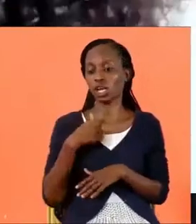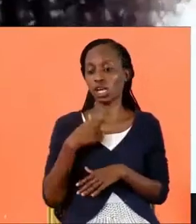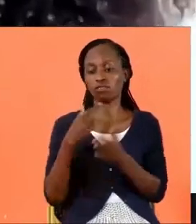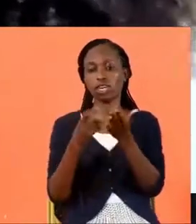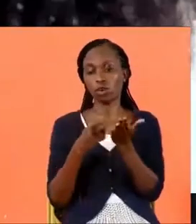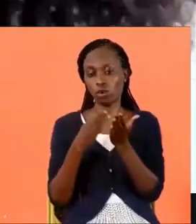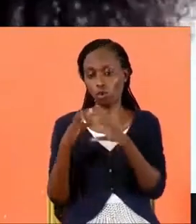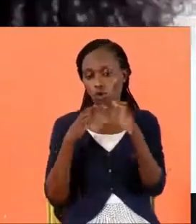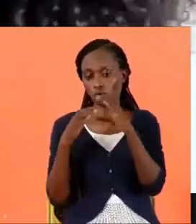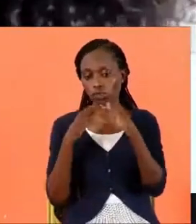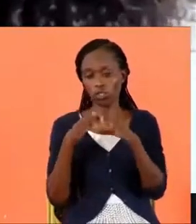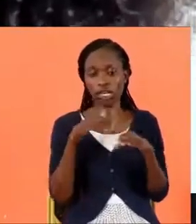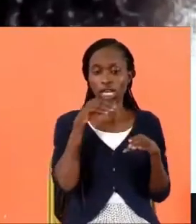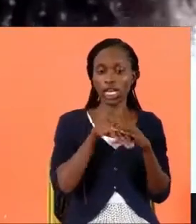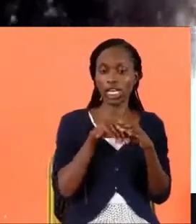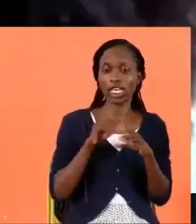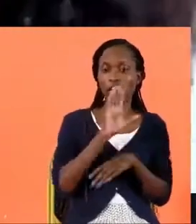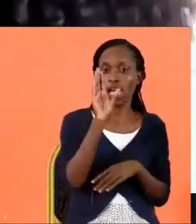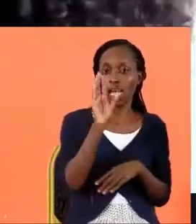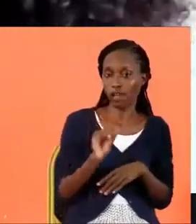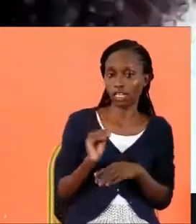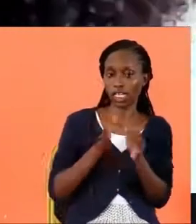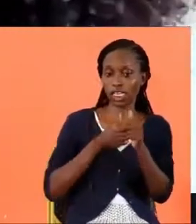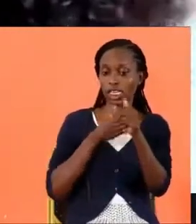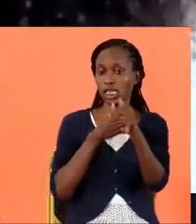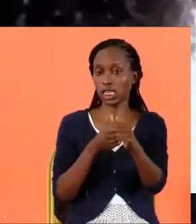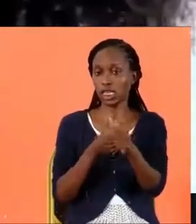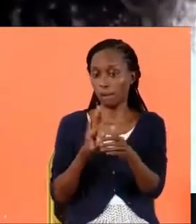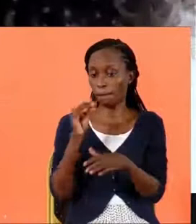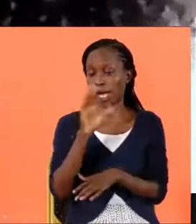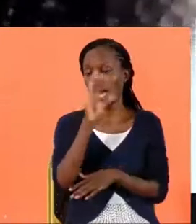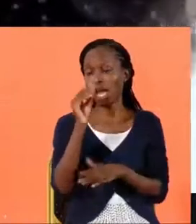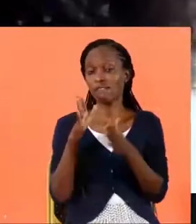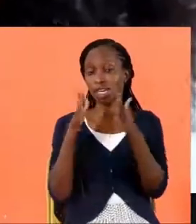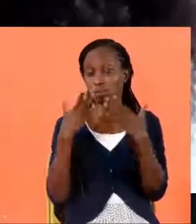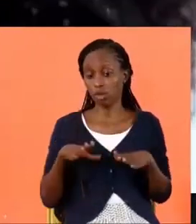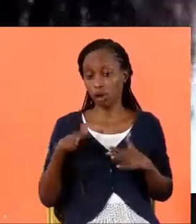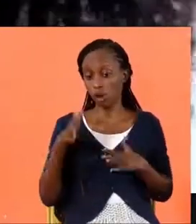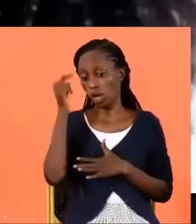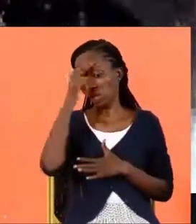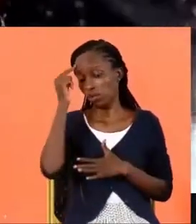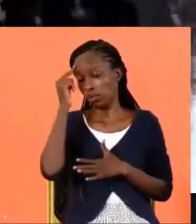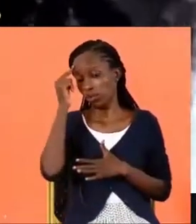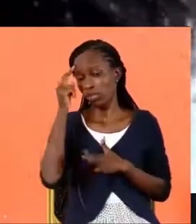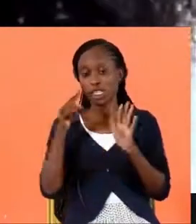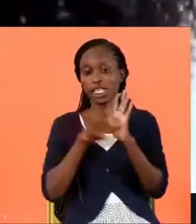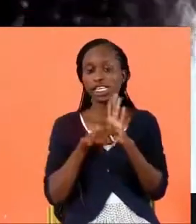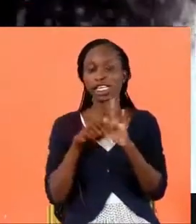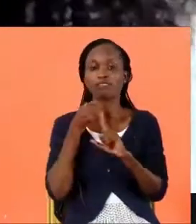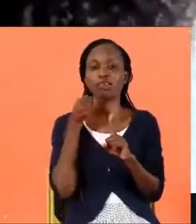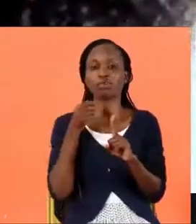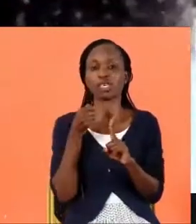conversation internally within the continent, driven by Africans, because the severity and the negative